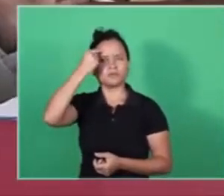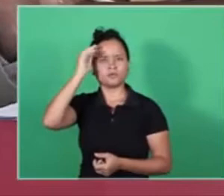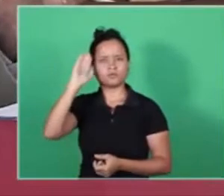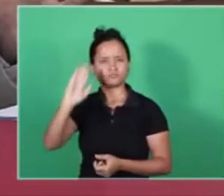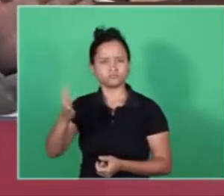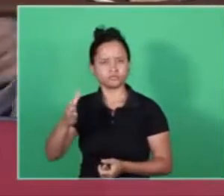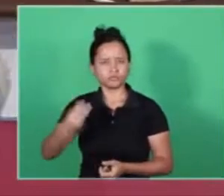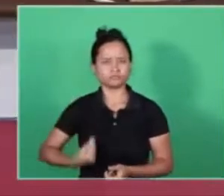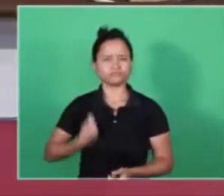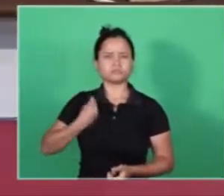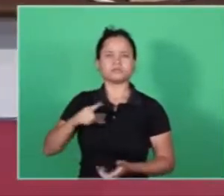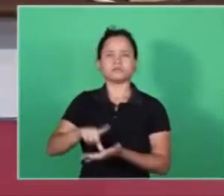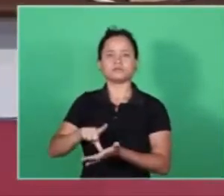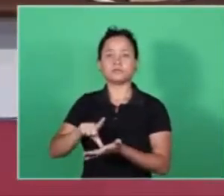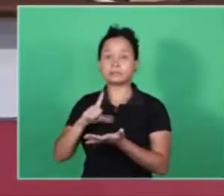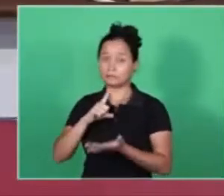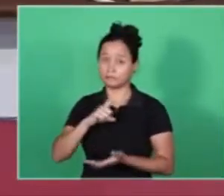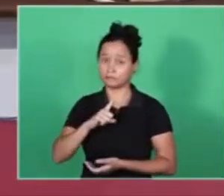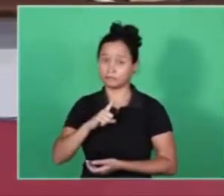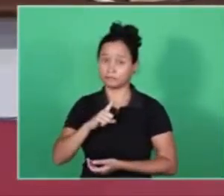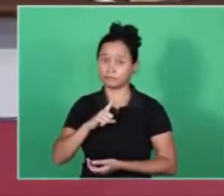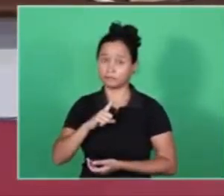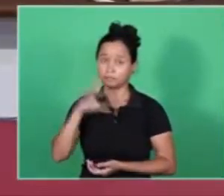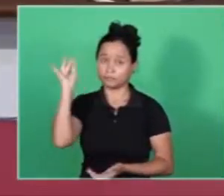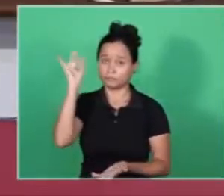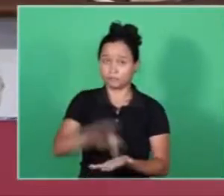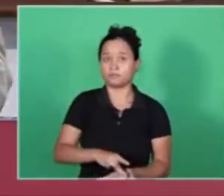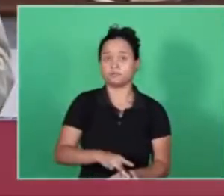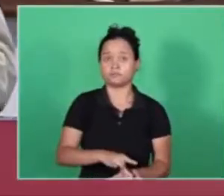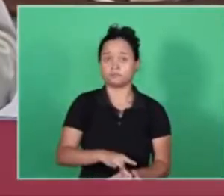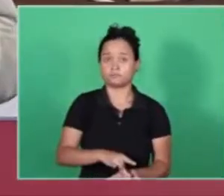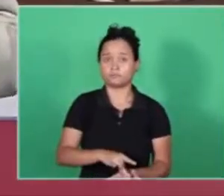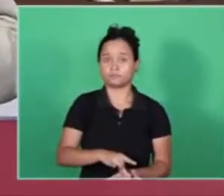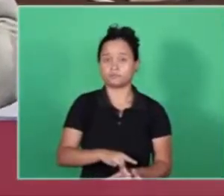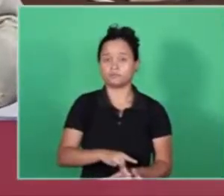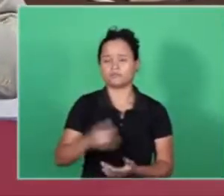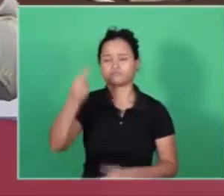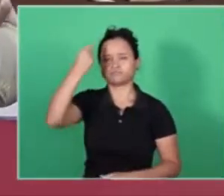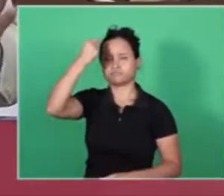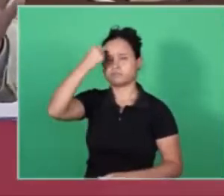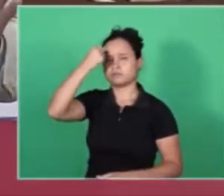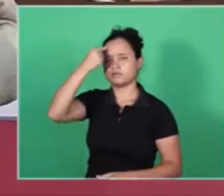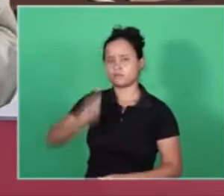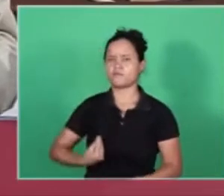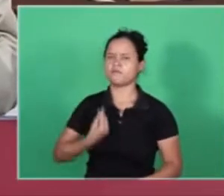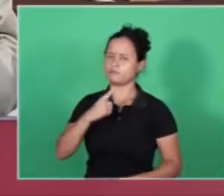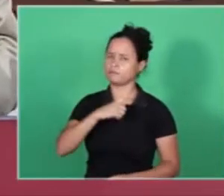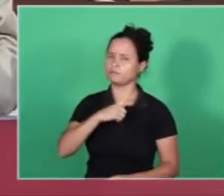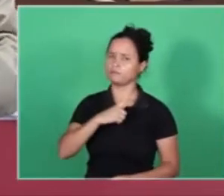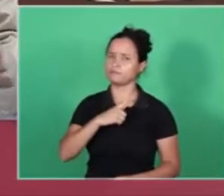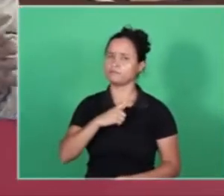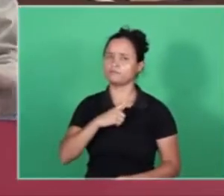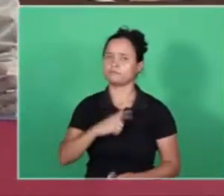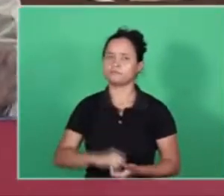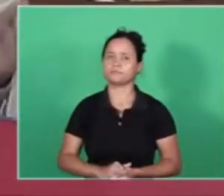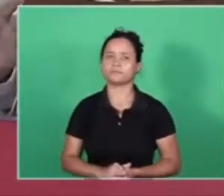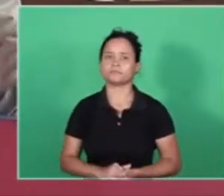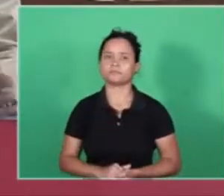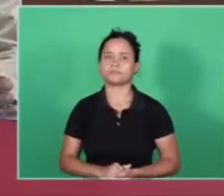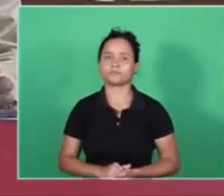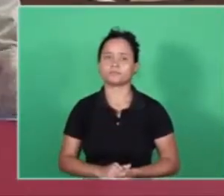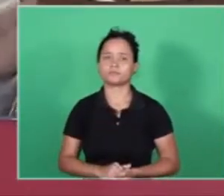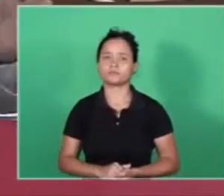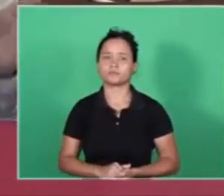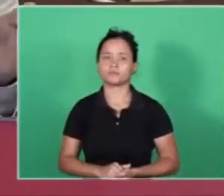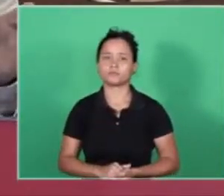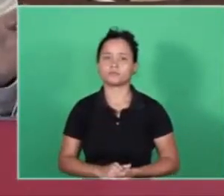Cogito, in Latin. Cogito ergo sum. I think, therefore I am. So you want to take